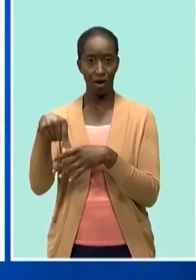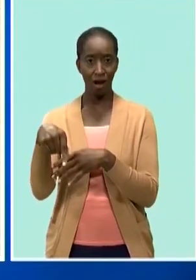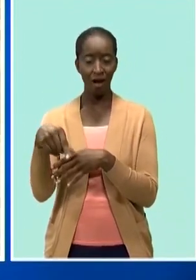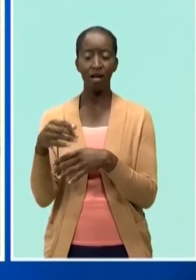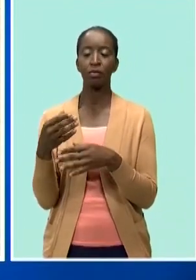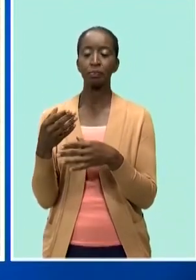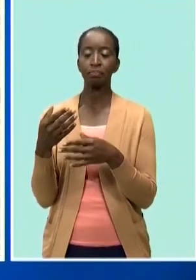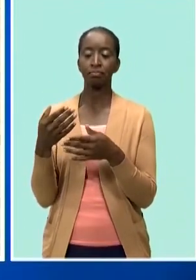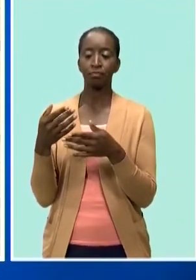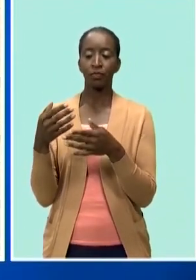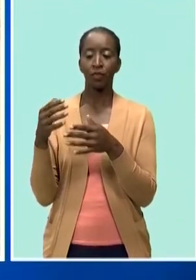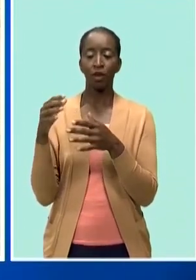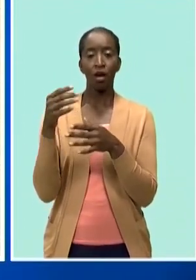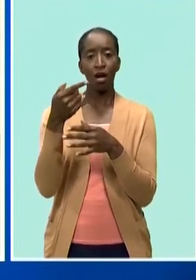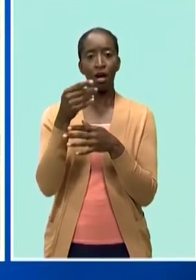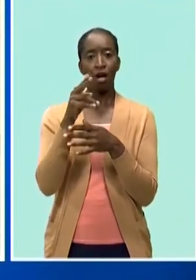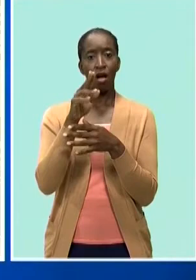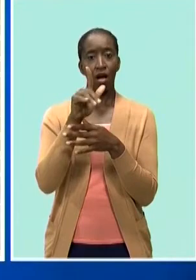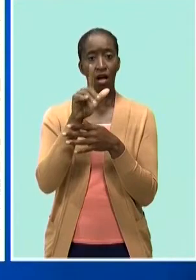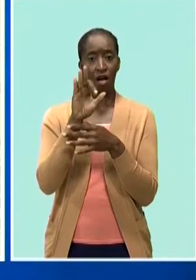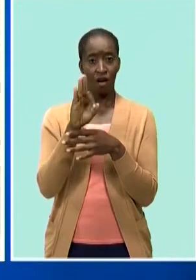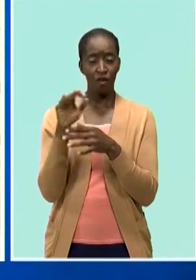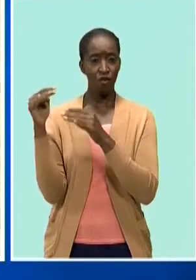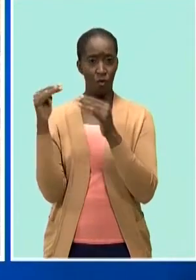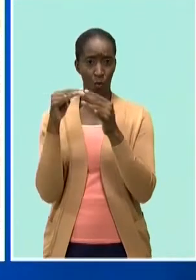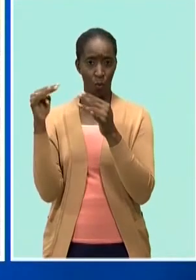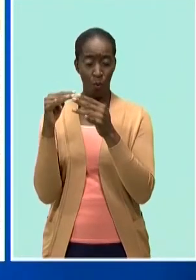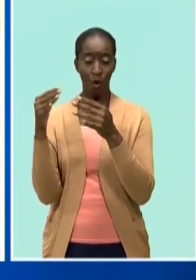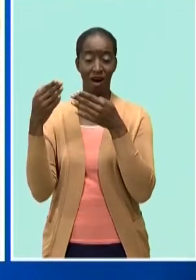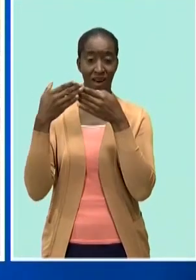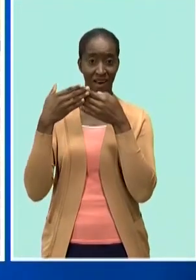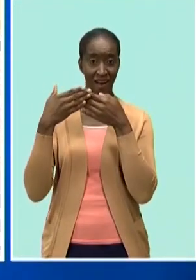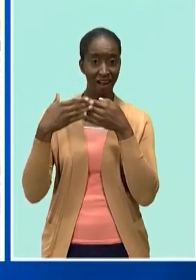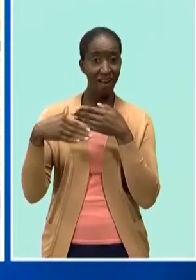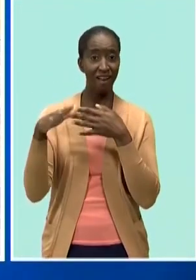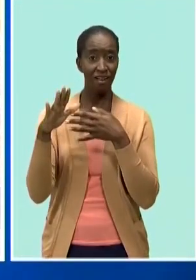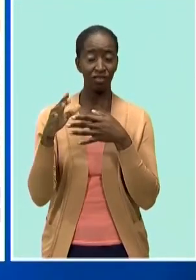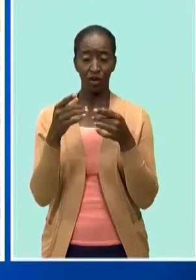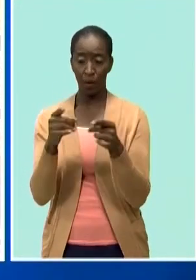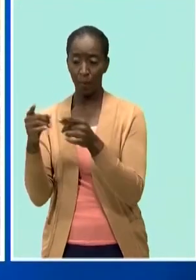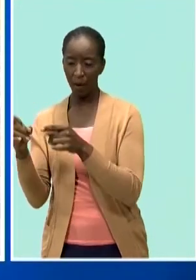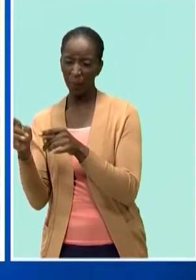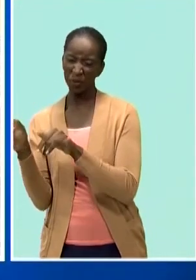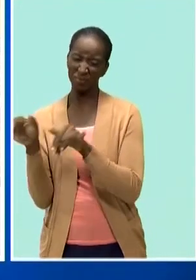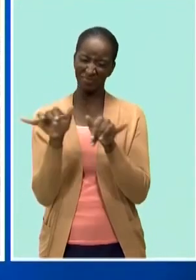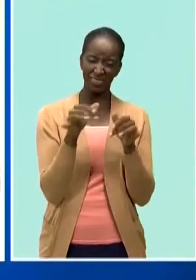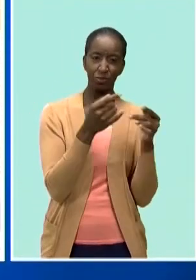oil will continue to flow despite American intimidation. We